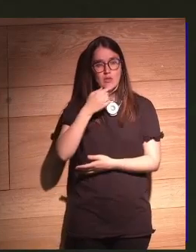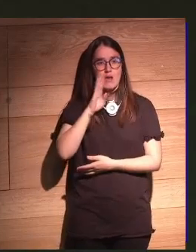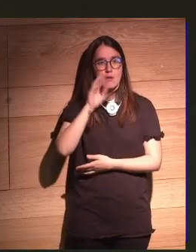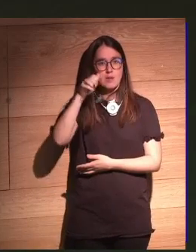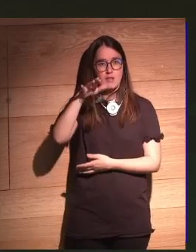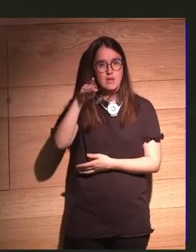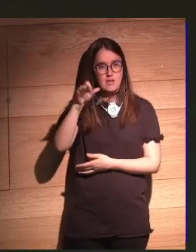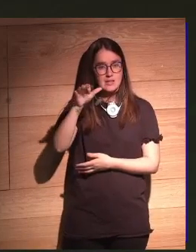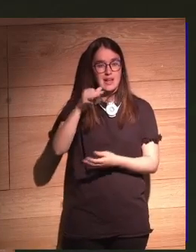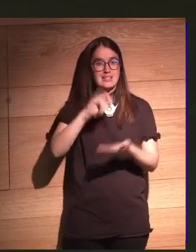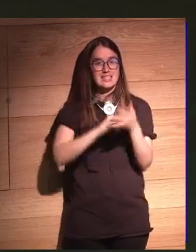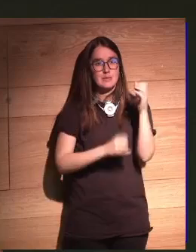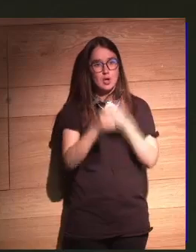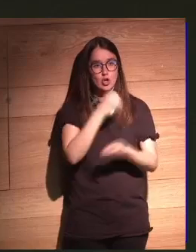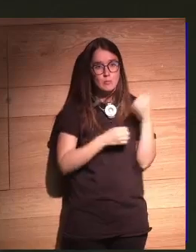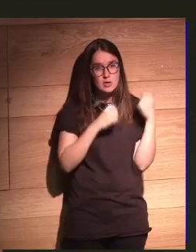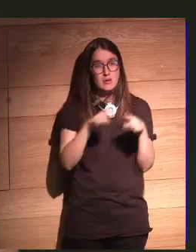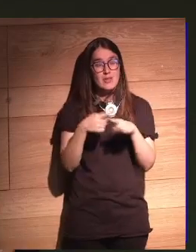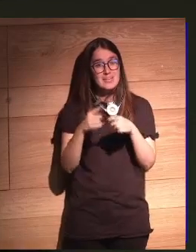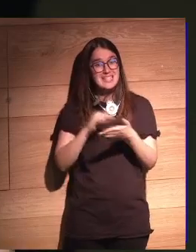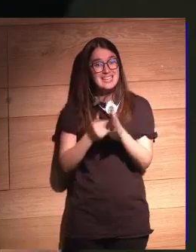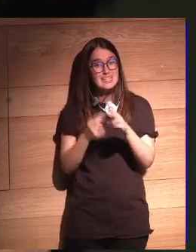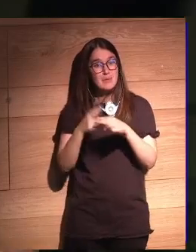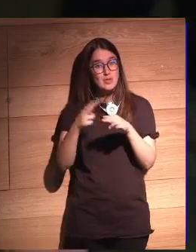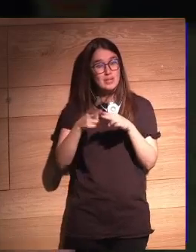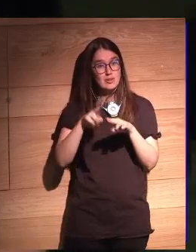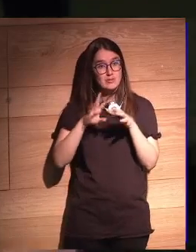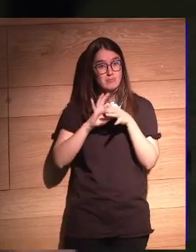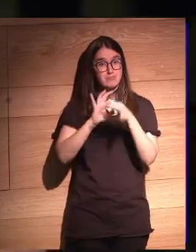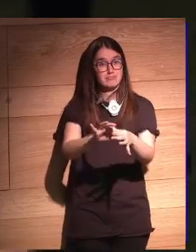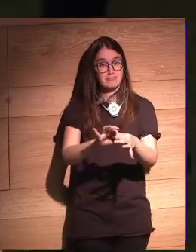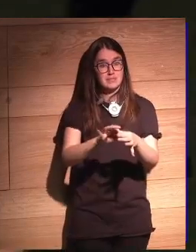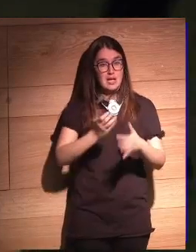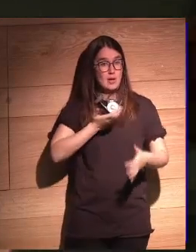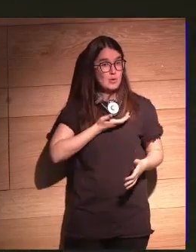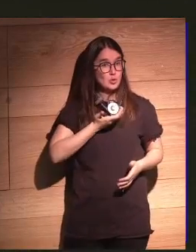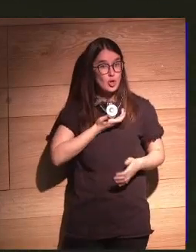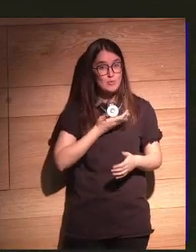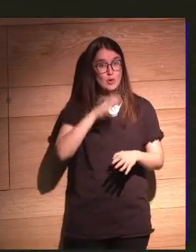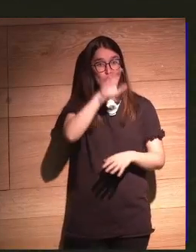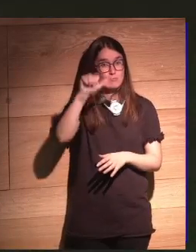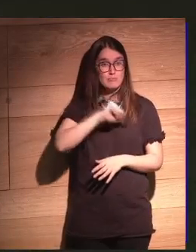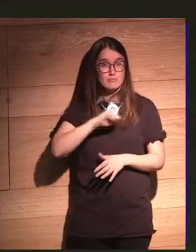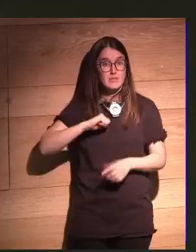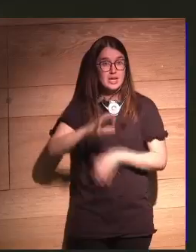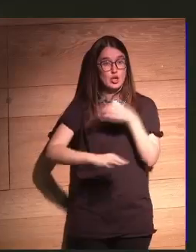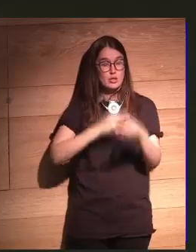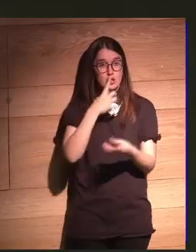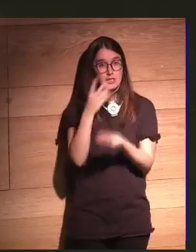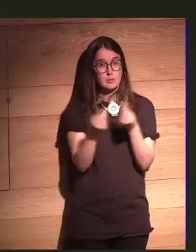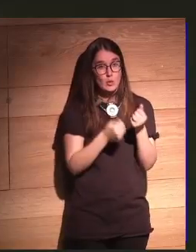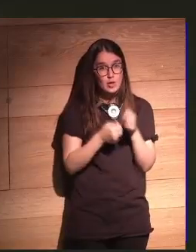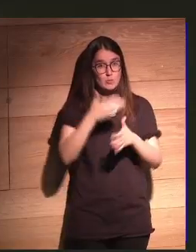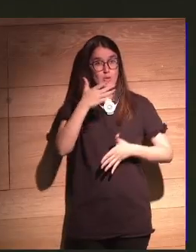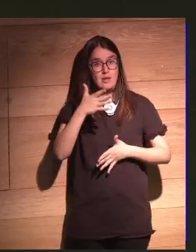through a real estate cycle, not just as Mercedes was saying that just the economic part, but the political part at all different levels